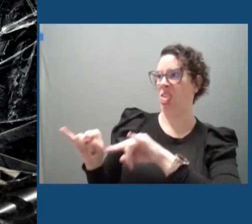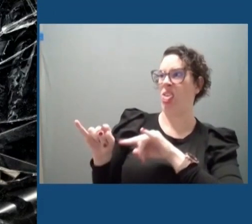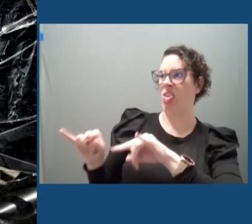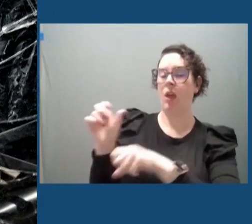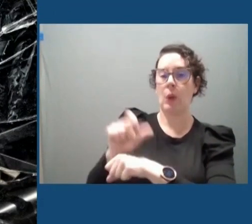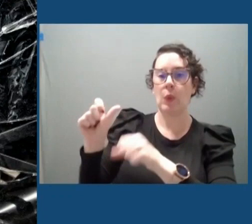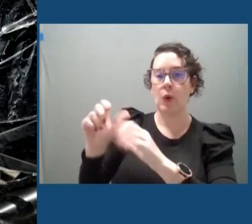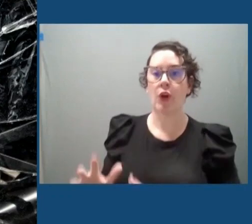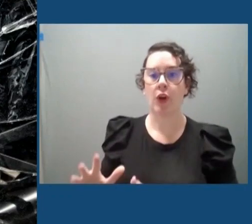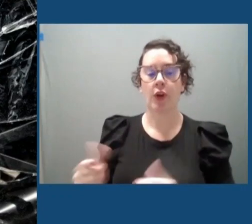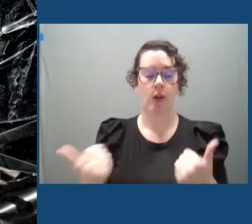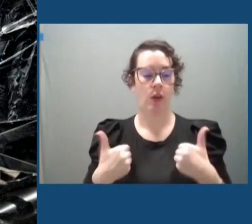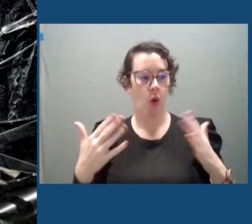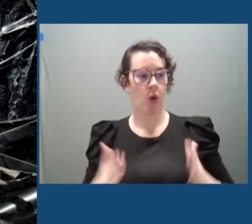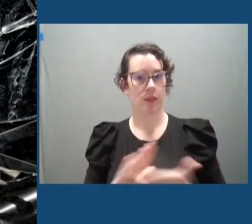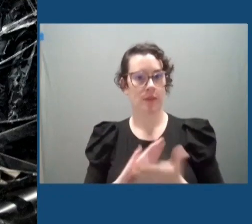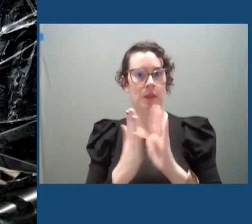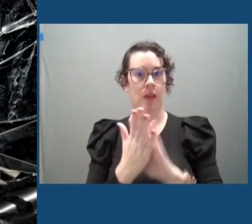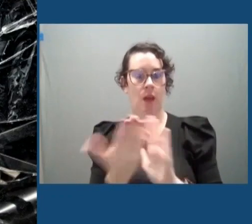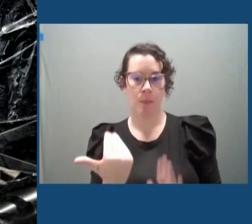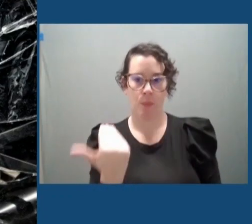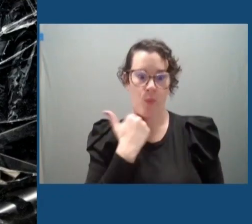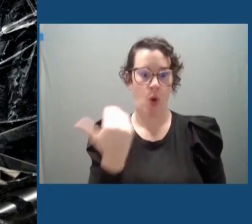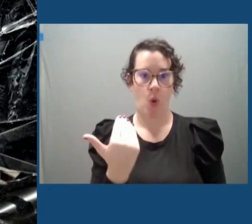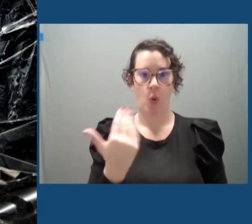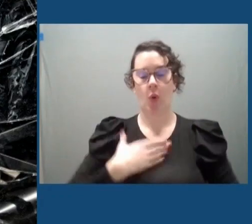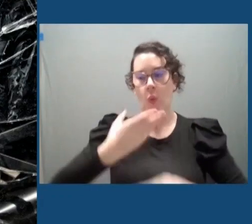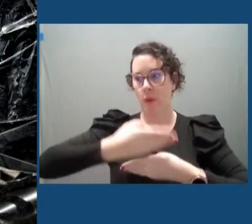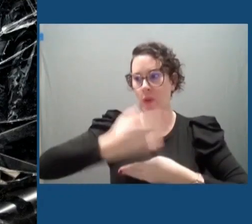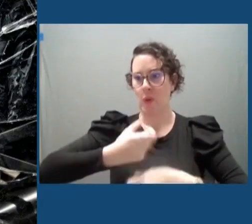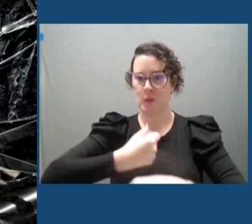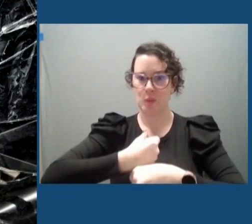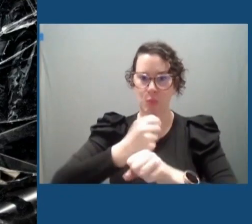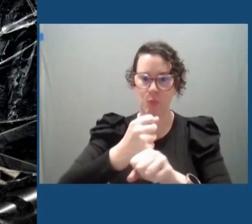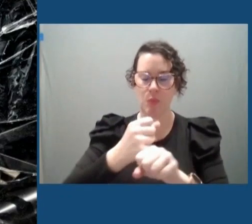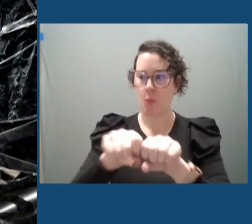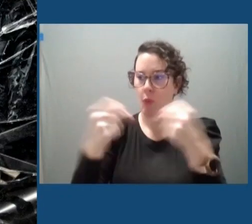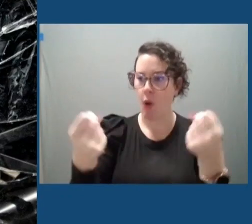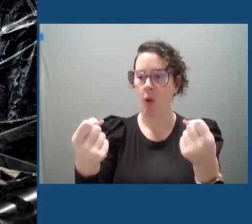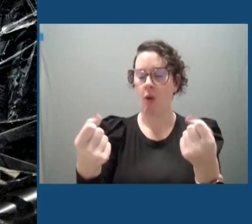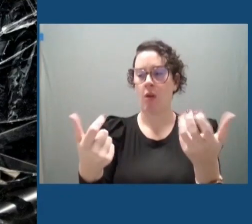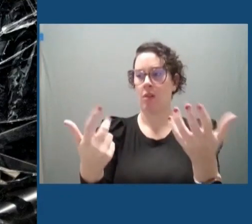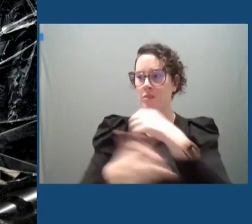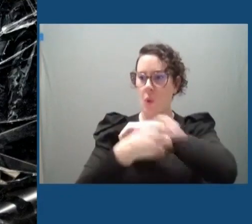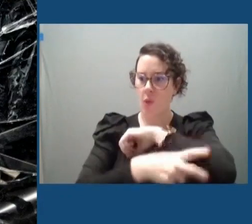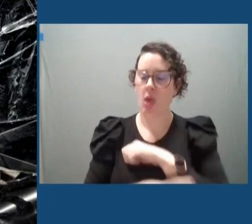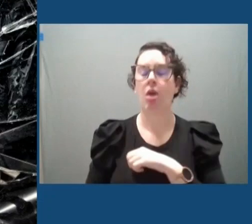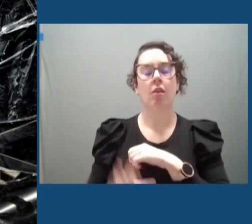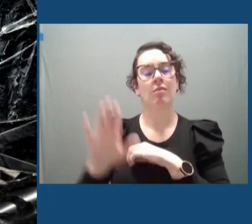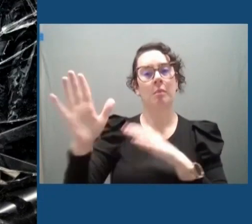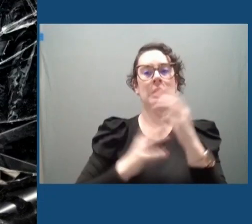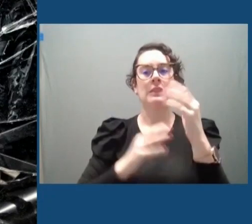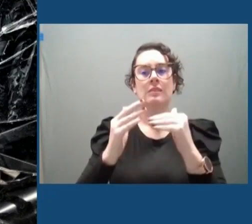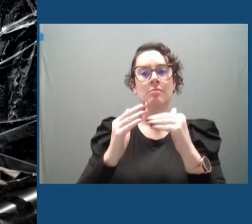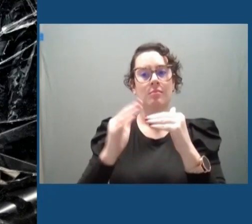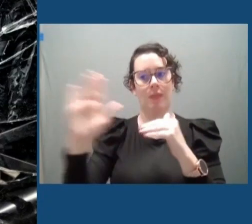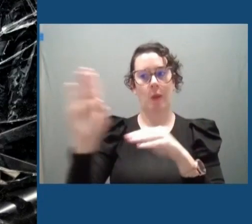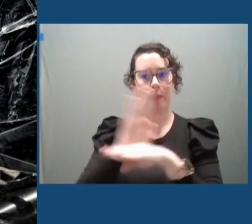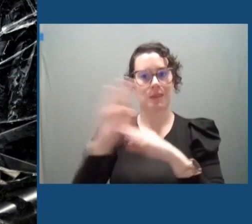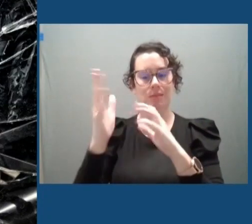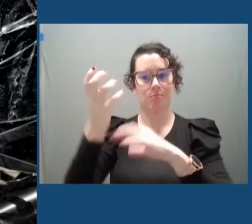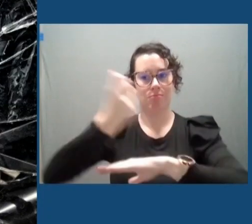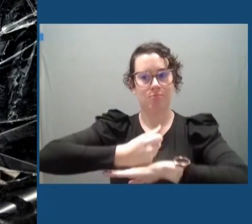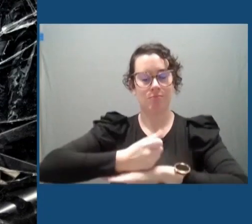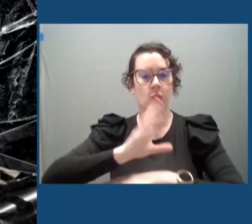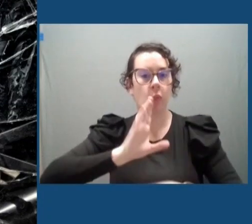Owners go broke replacing broken windows and stolen goods, driving many out of business. These